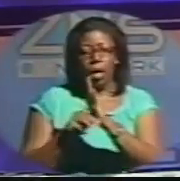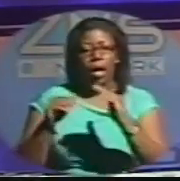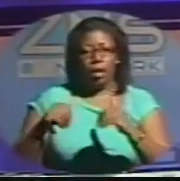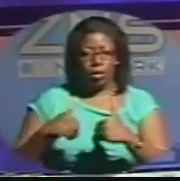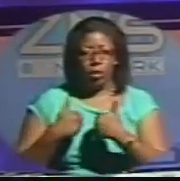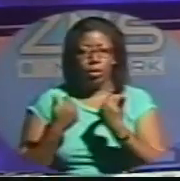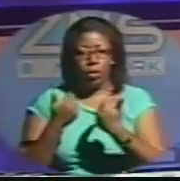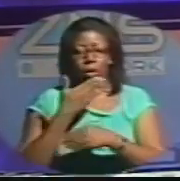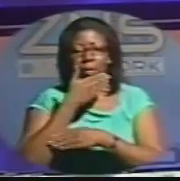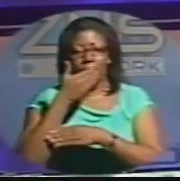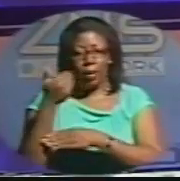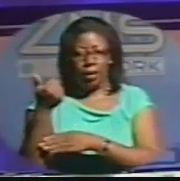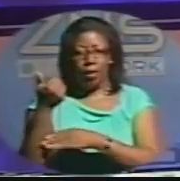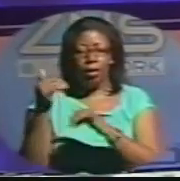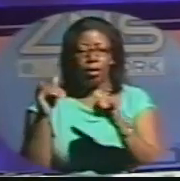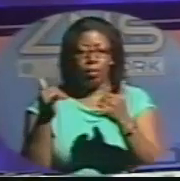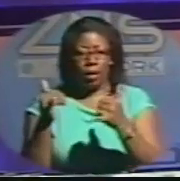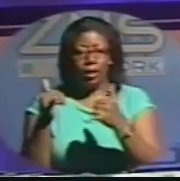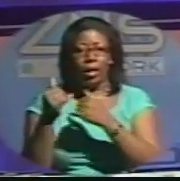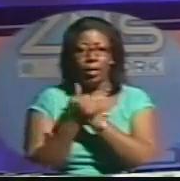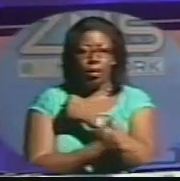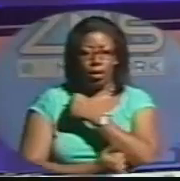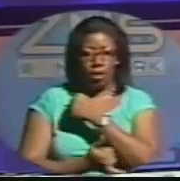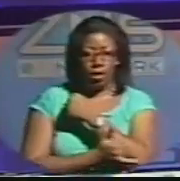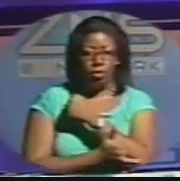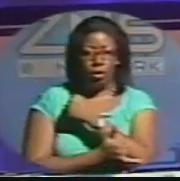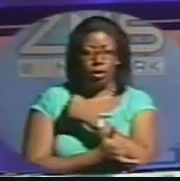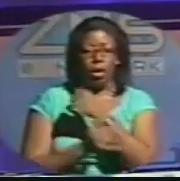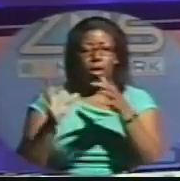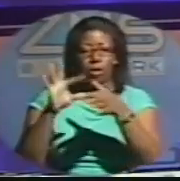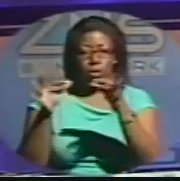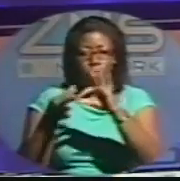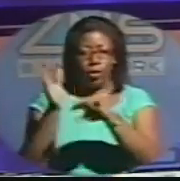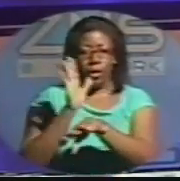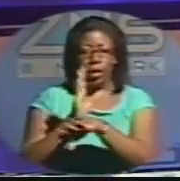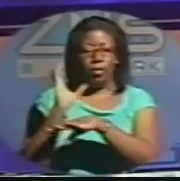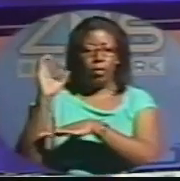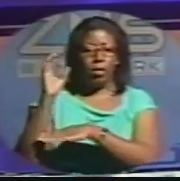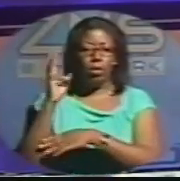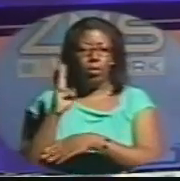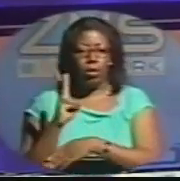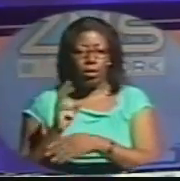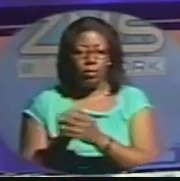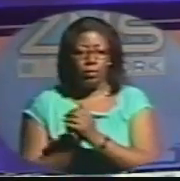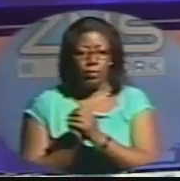initiatives to advance the party and the country. We get the story tonight from Clint Watson.